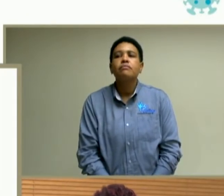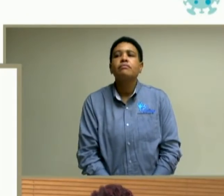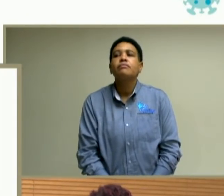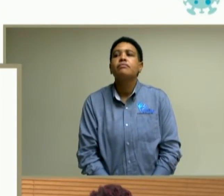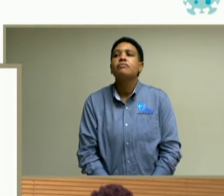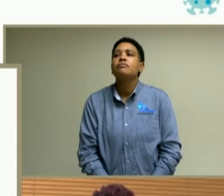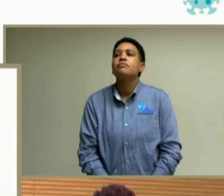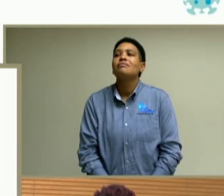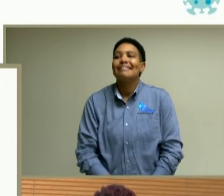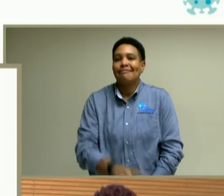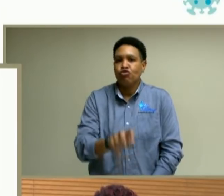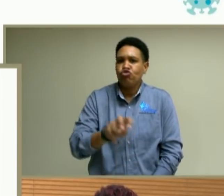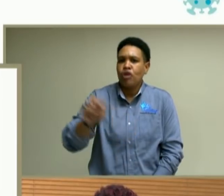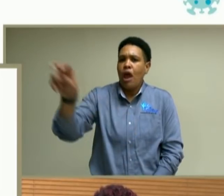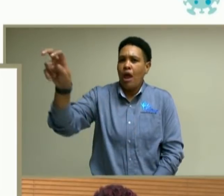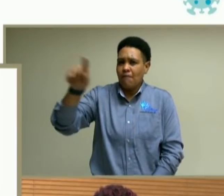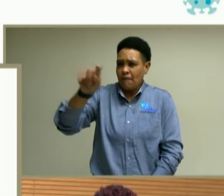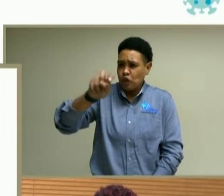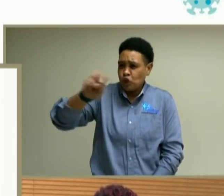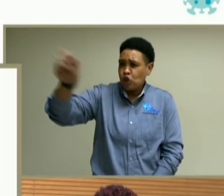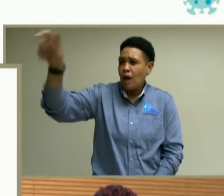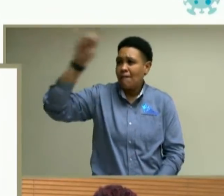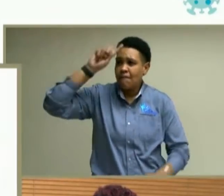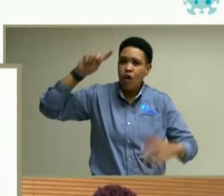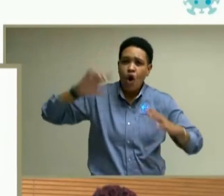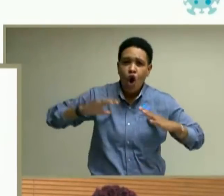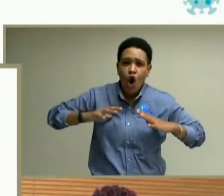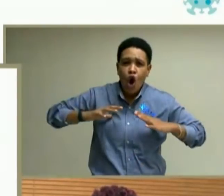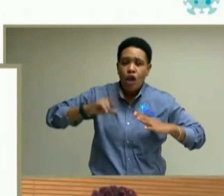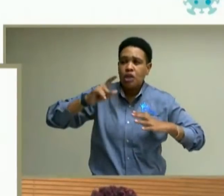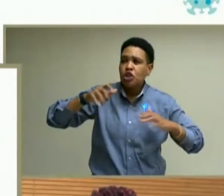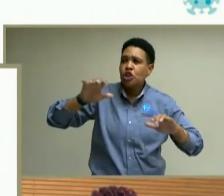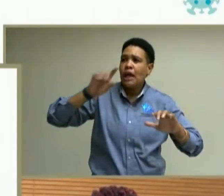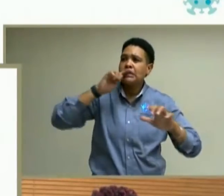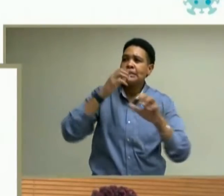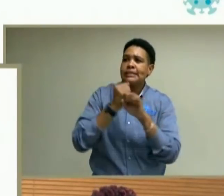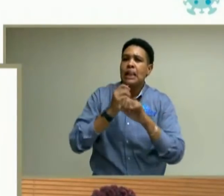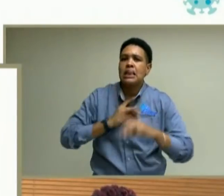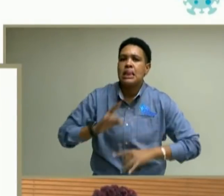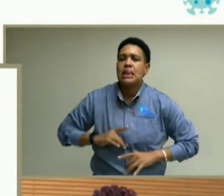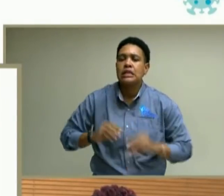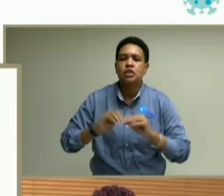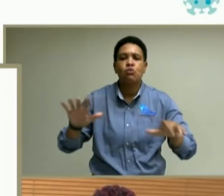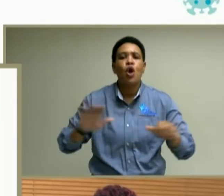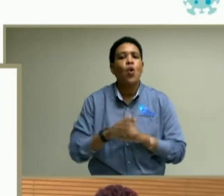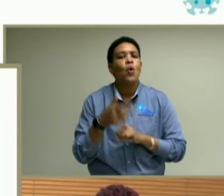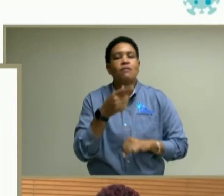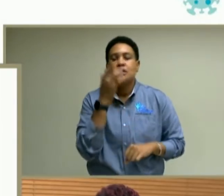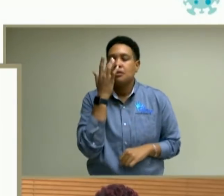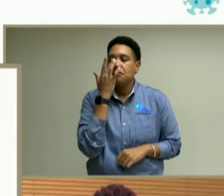So traveling, if you have to travel for the holidays, your chances of getting and spreading COVID-19